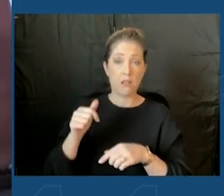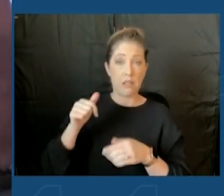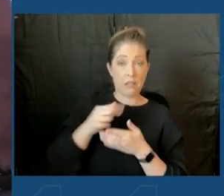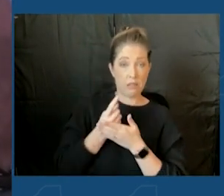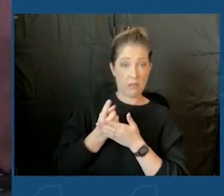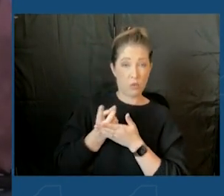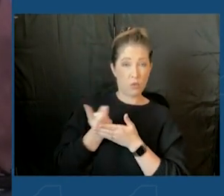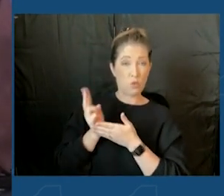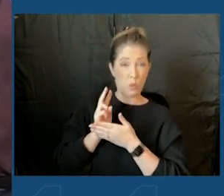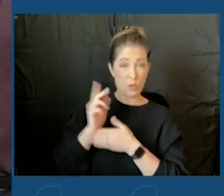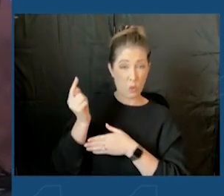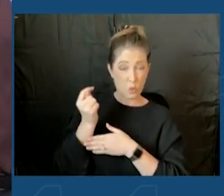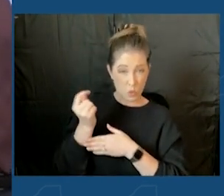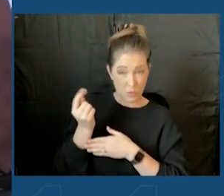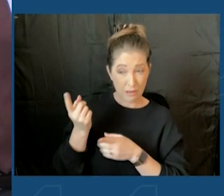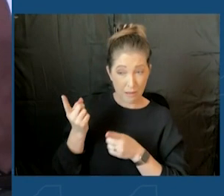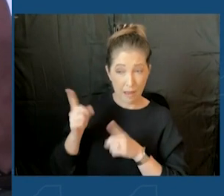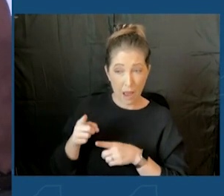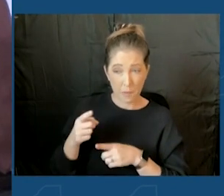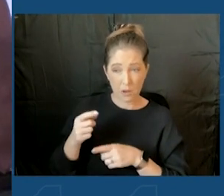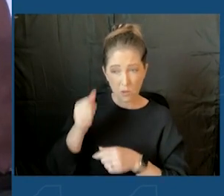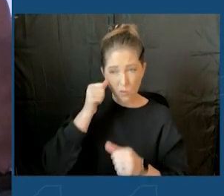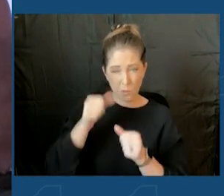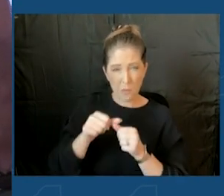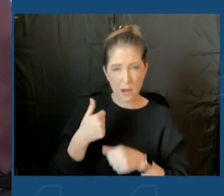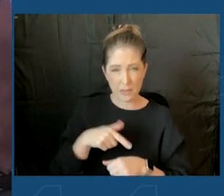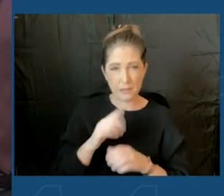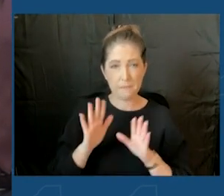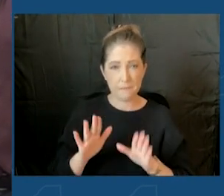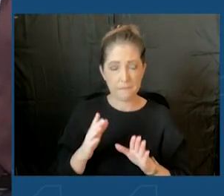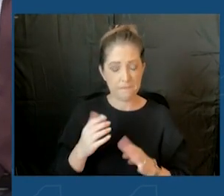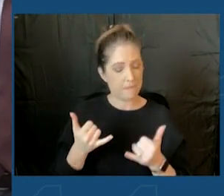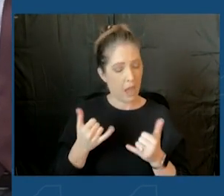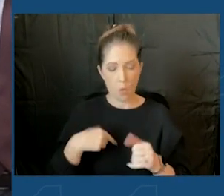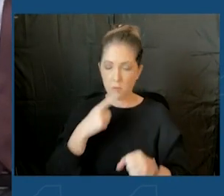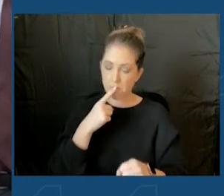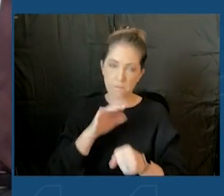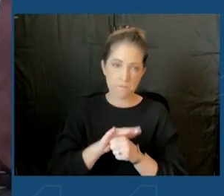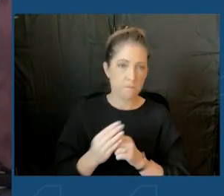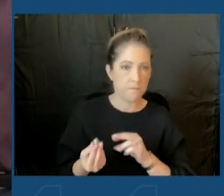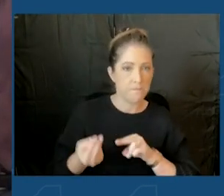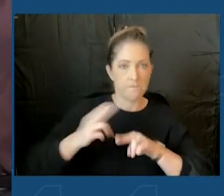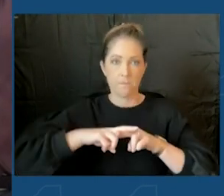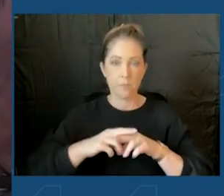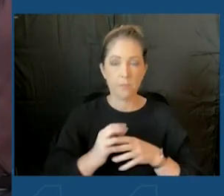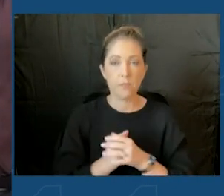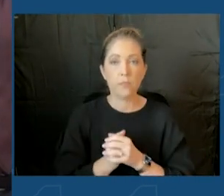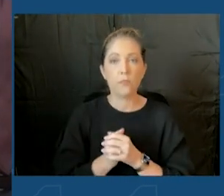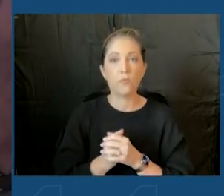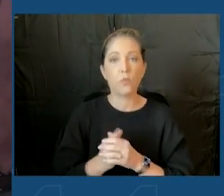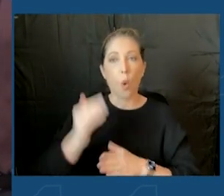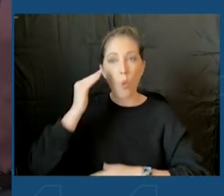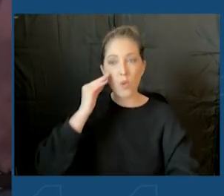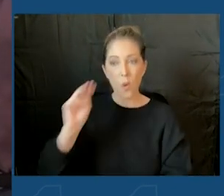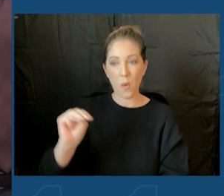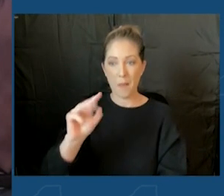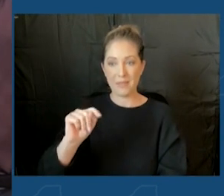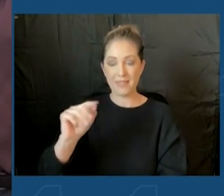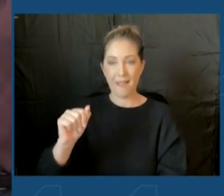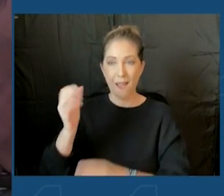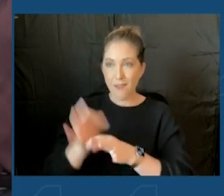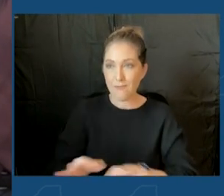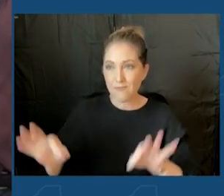ago, and we are even more committed. So we know how critically important the MTA is. It's the lifeline of our